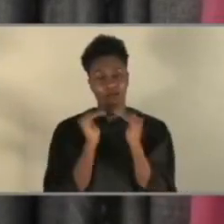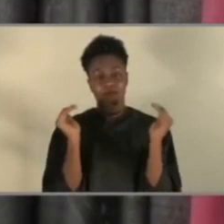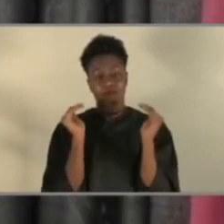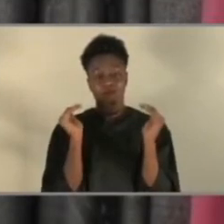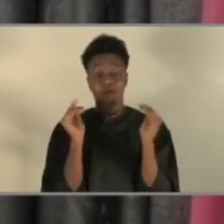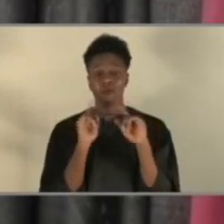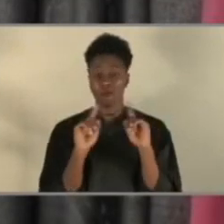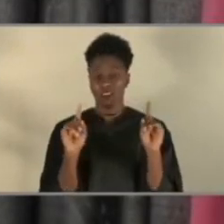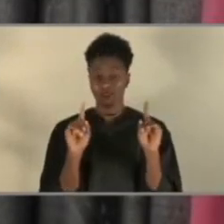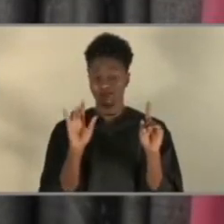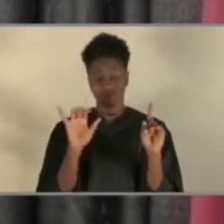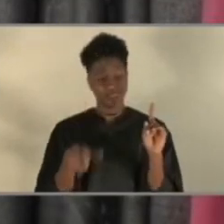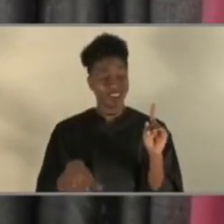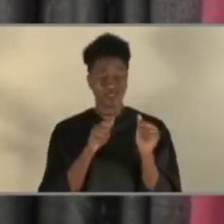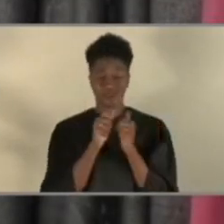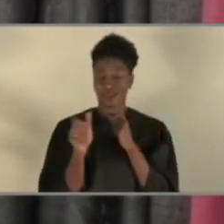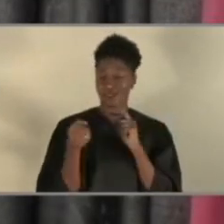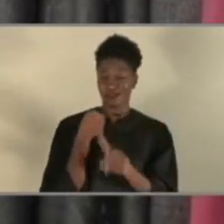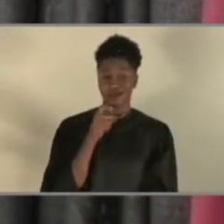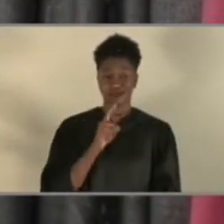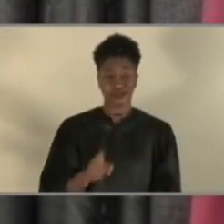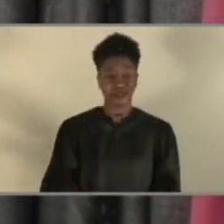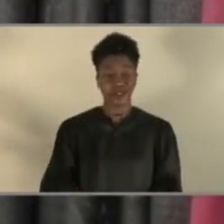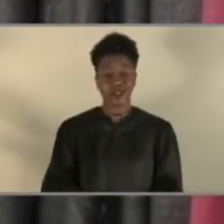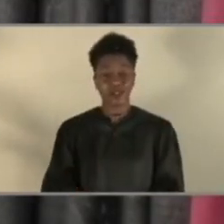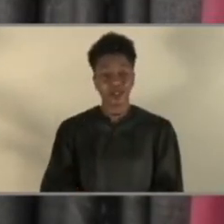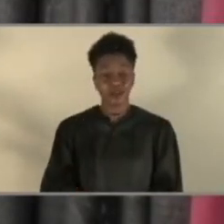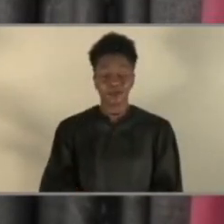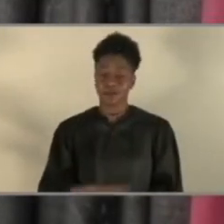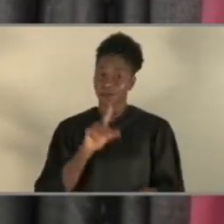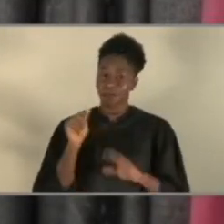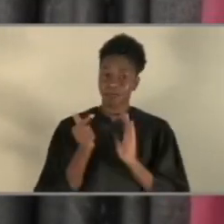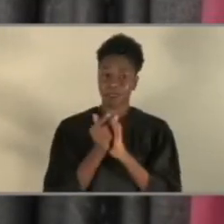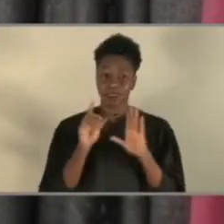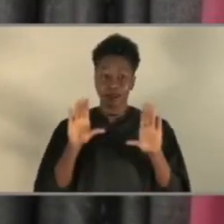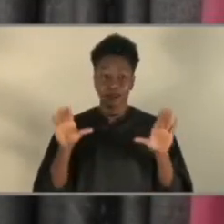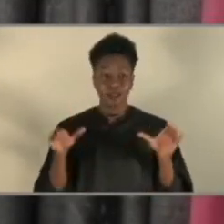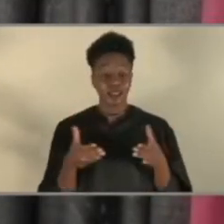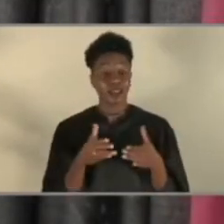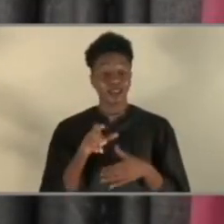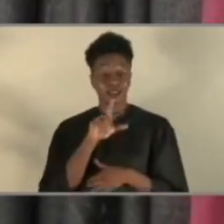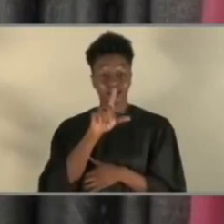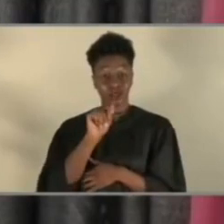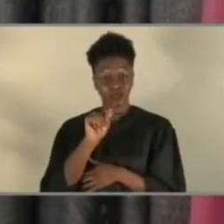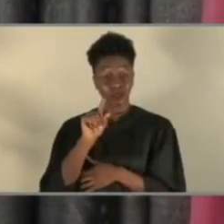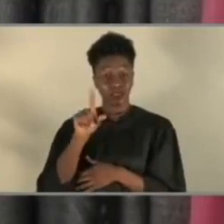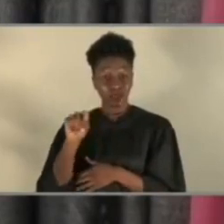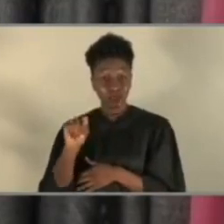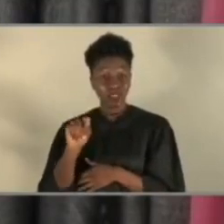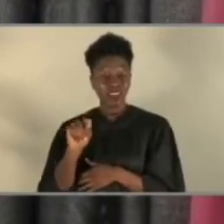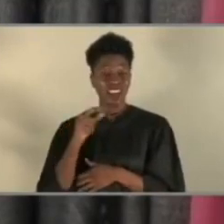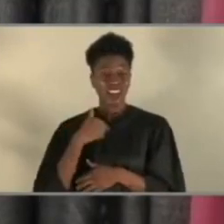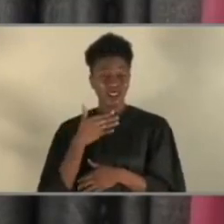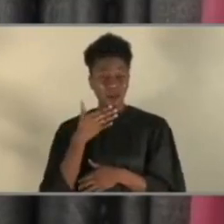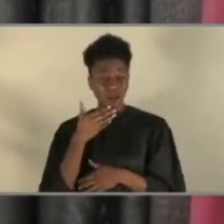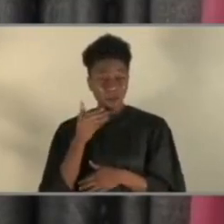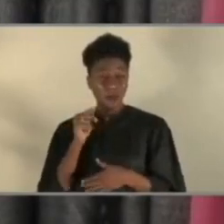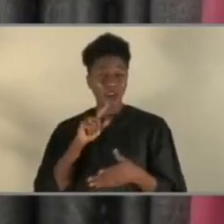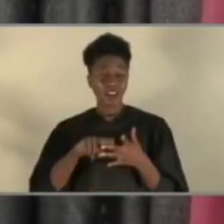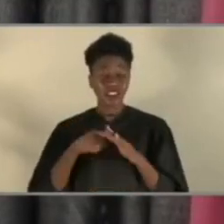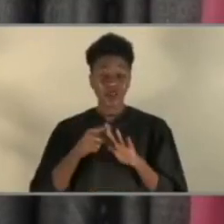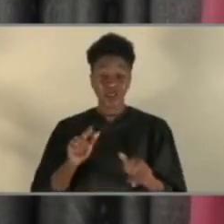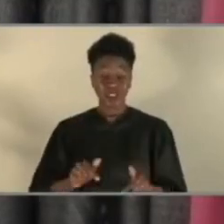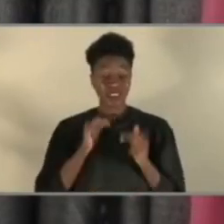you that is far from the truth. The graduating class of 20 has a better start on life than any